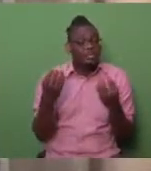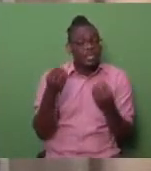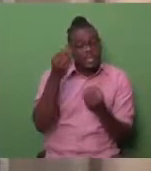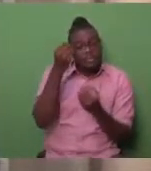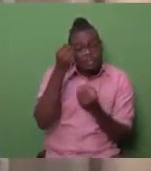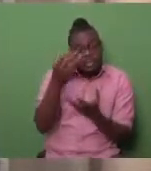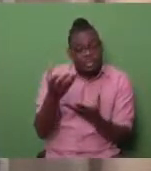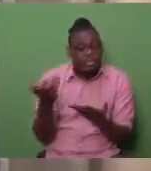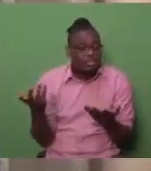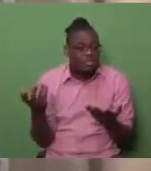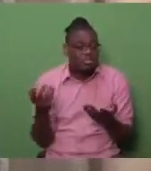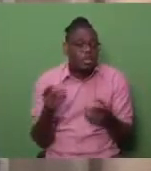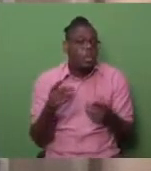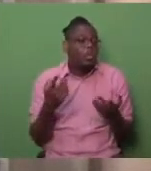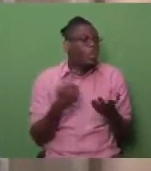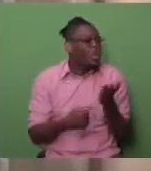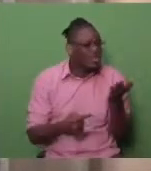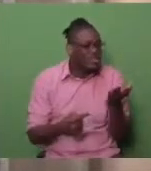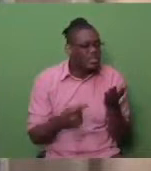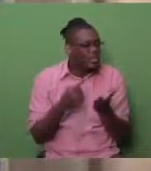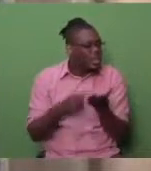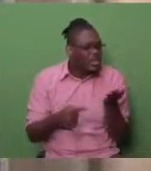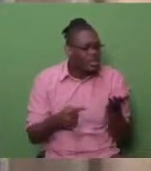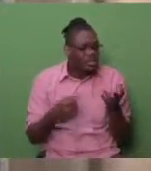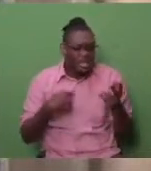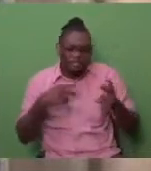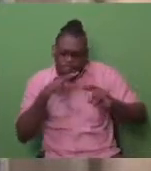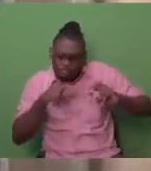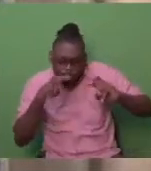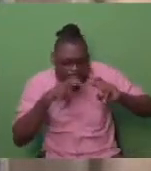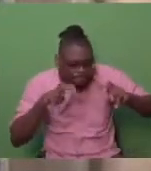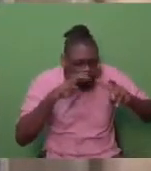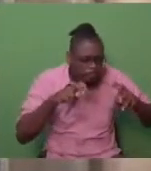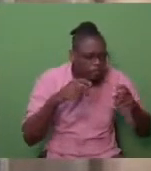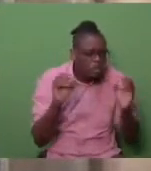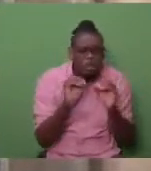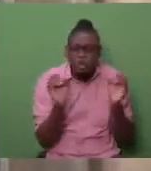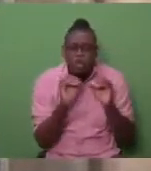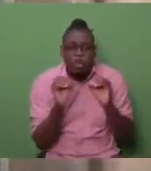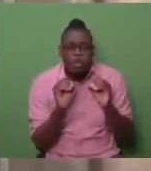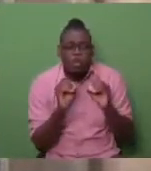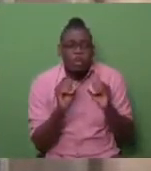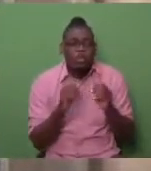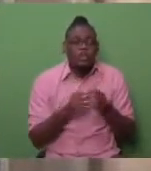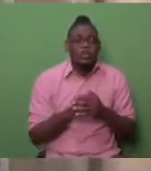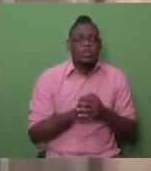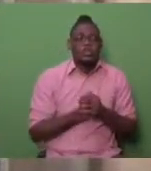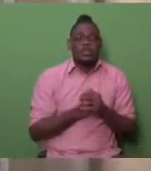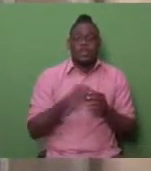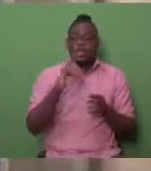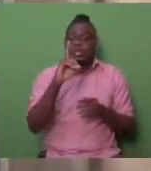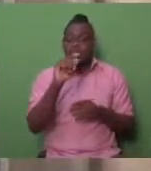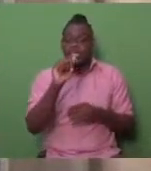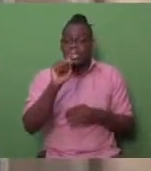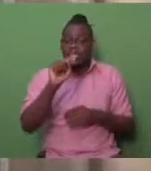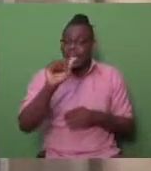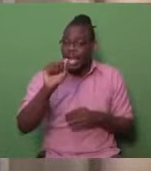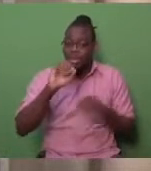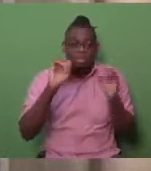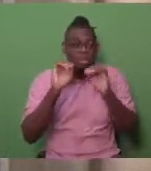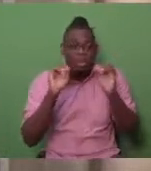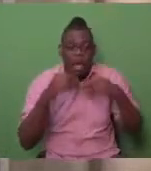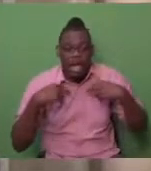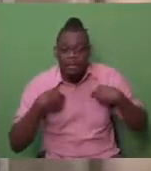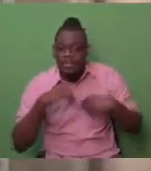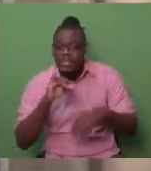statement? They have admitted that no data is available, yet how do they expect to make data-driven decisions? In that